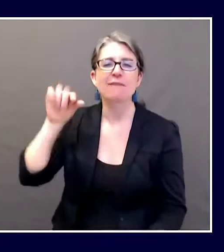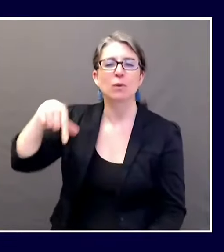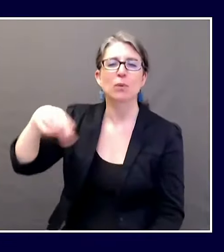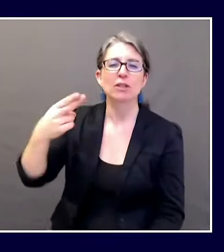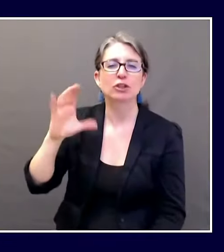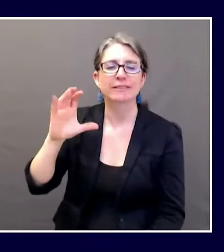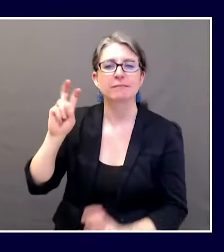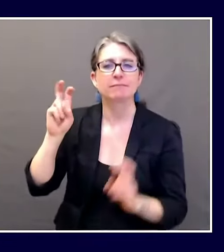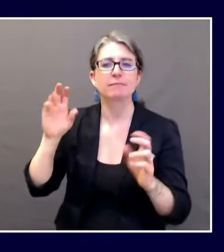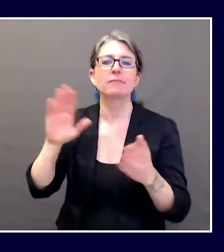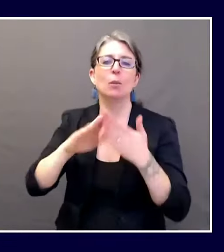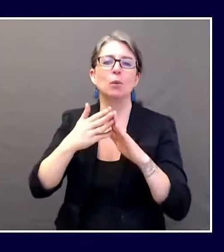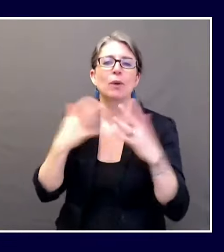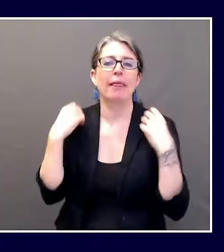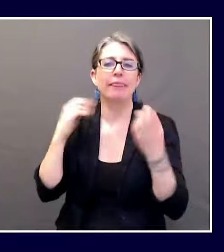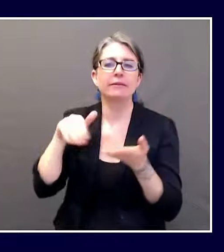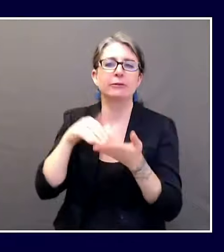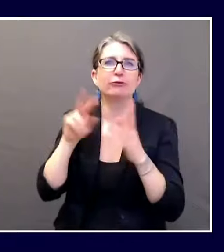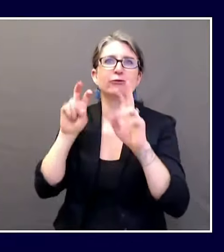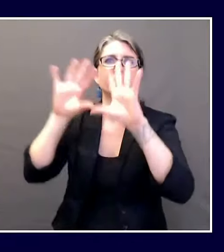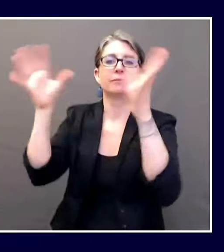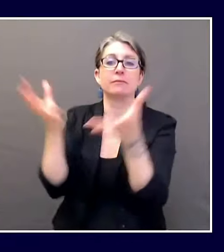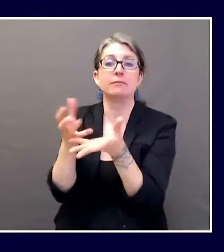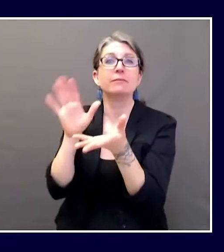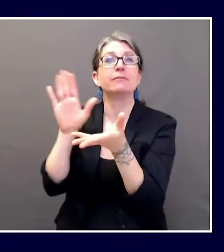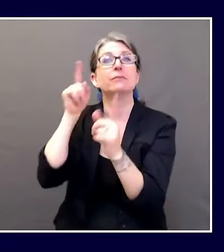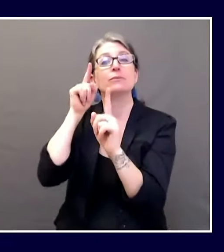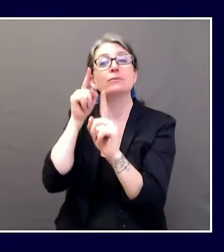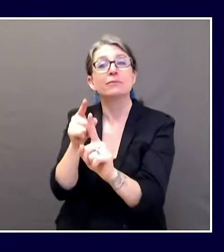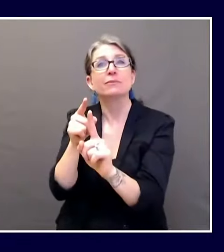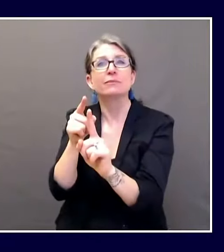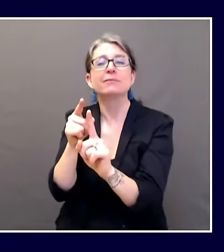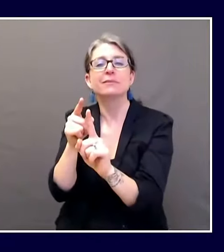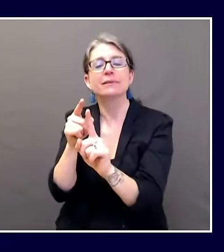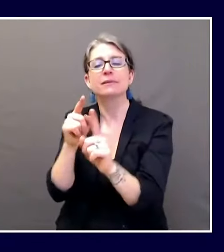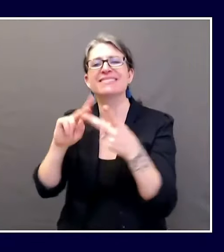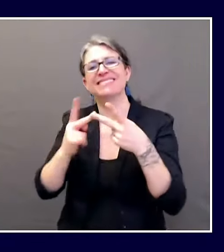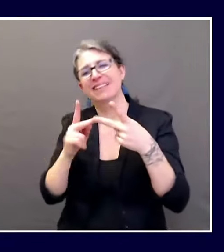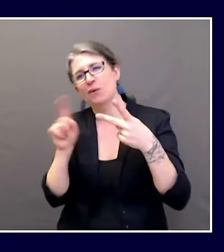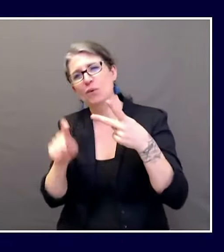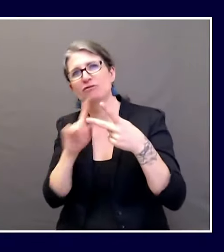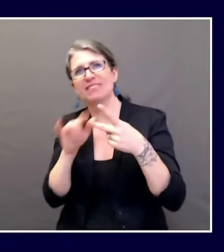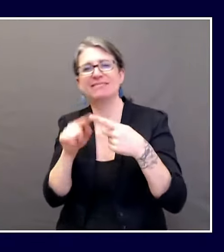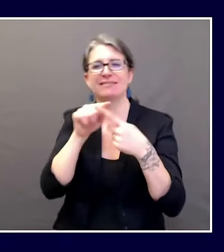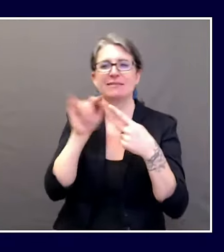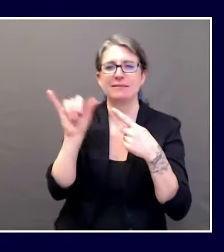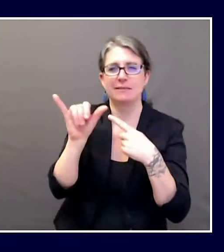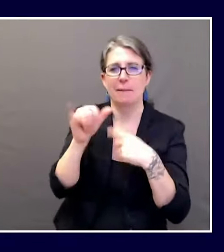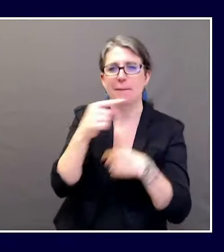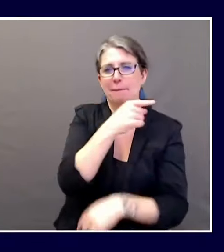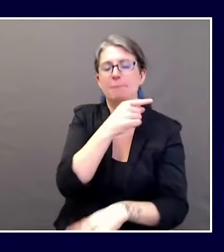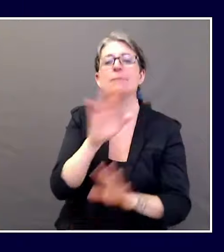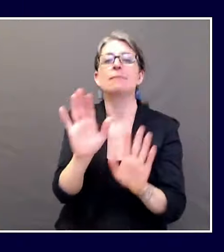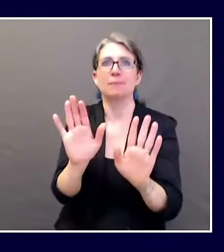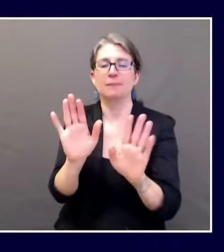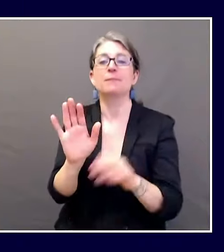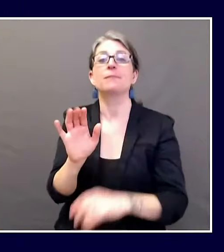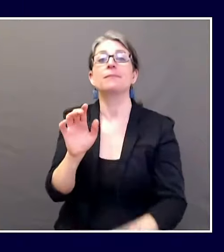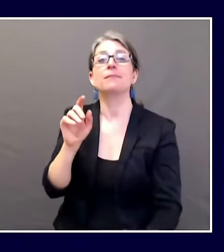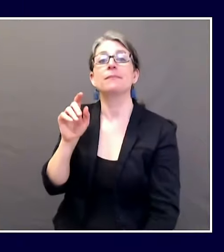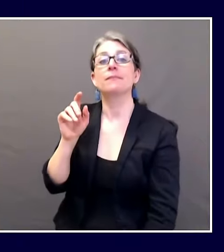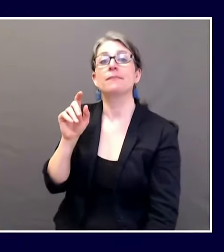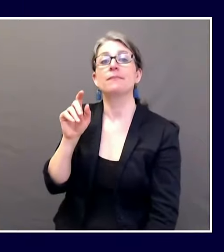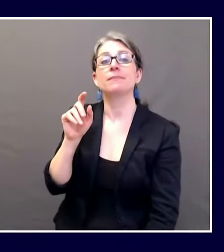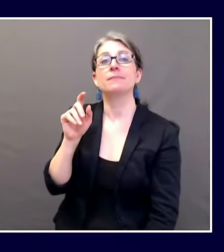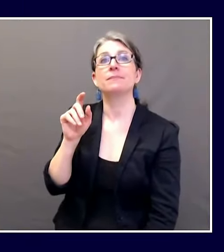related question to your second one, which is, how is the pie being cut nationally? If there are